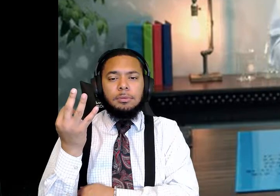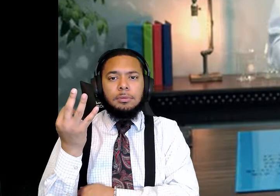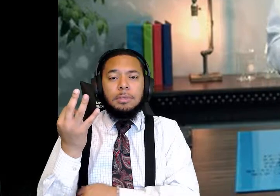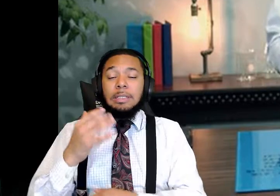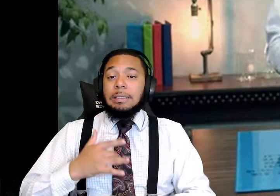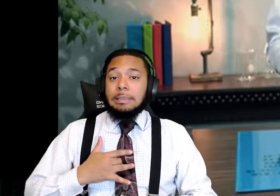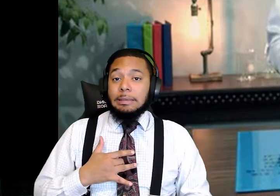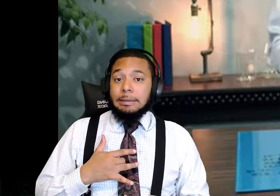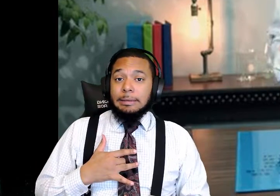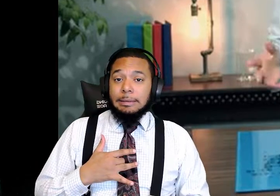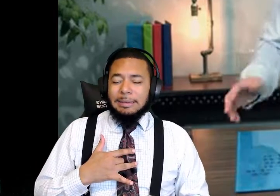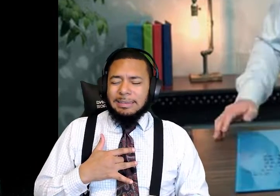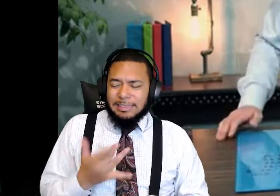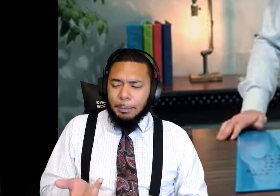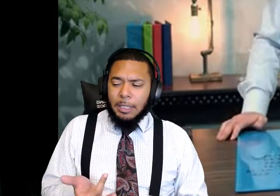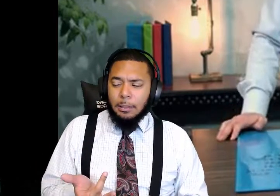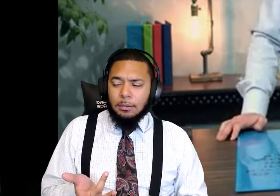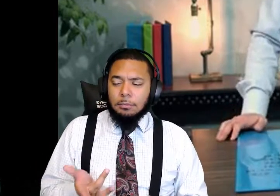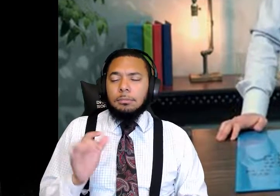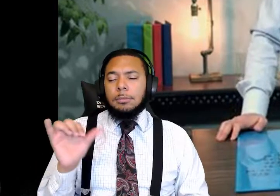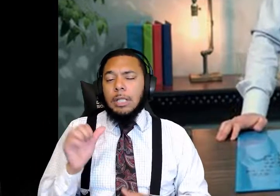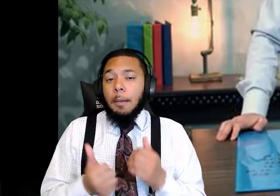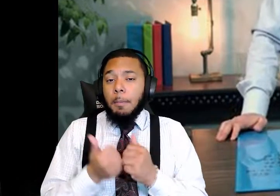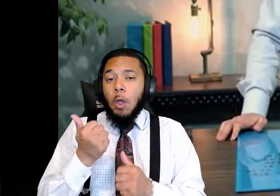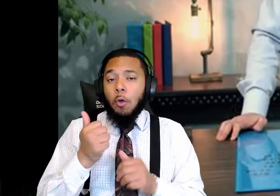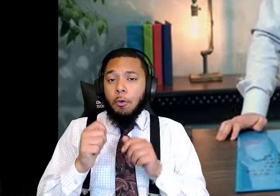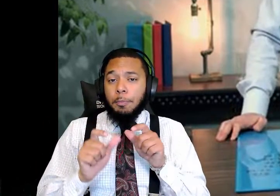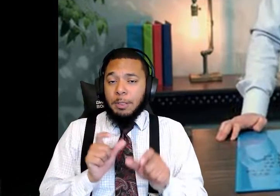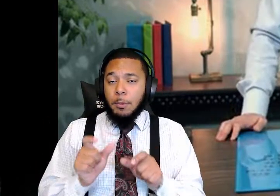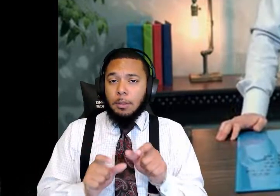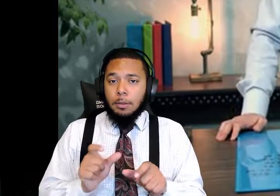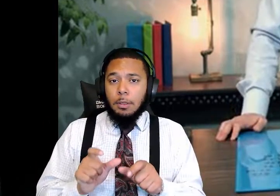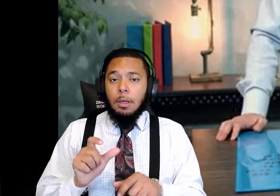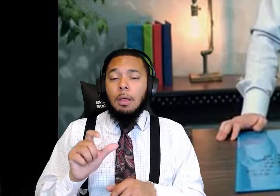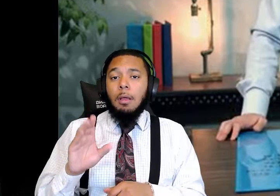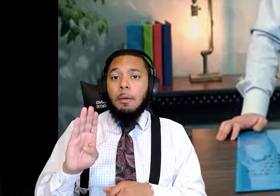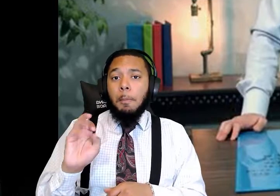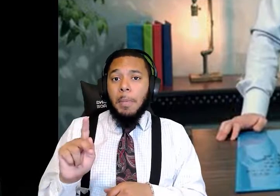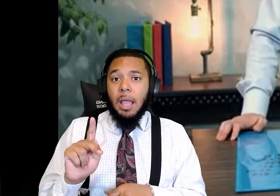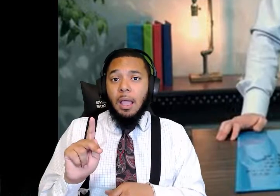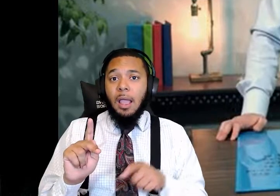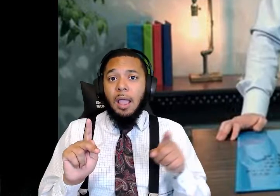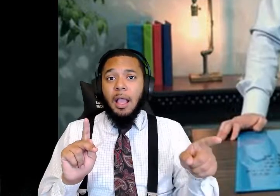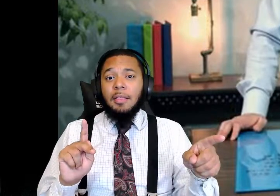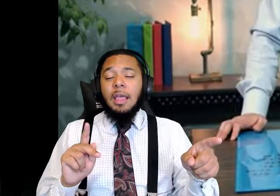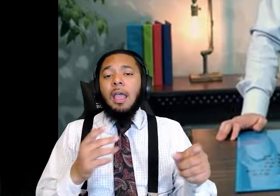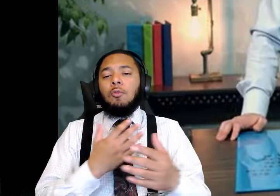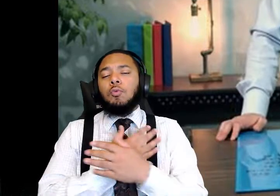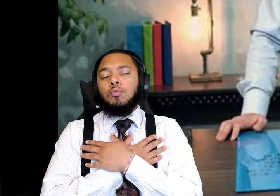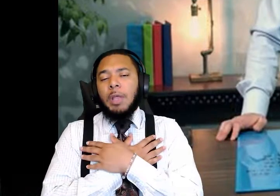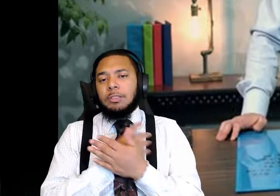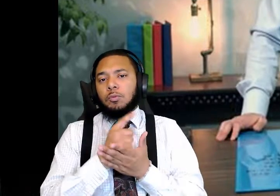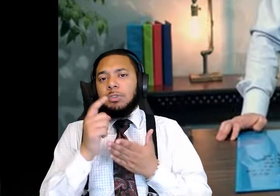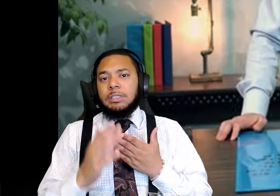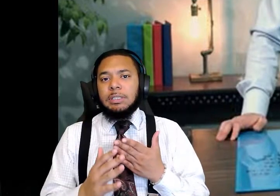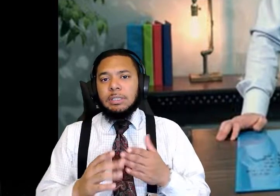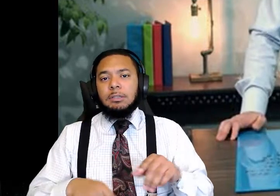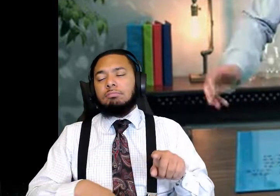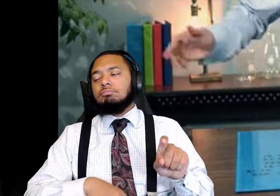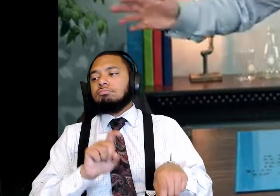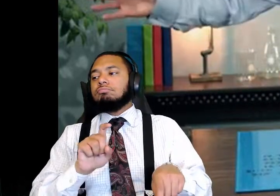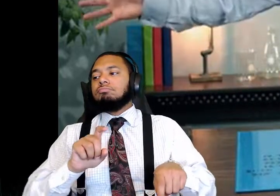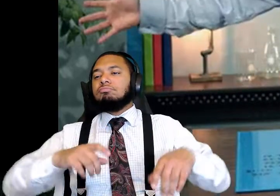Typically, like most people, banks like to take the weekend off, kick up your